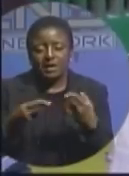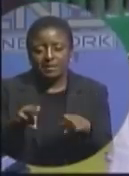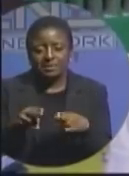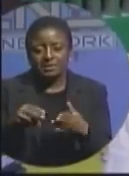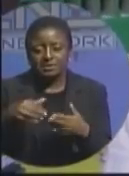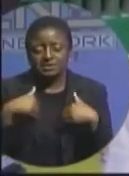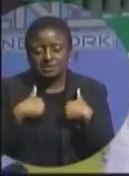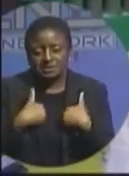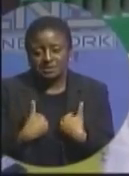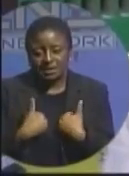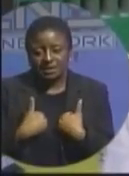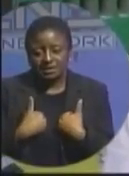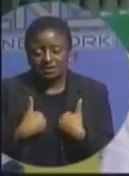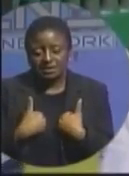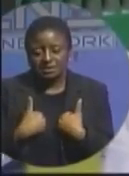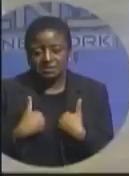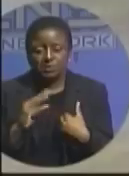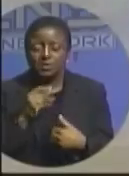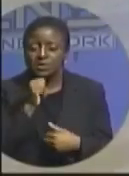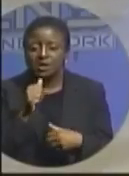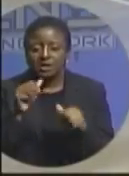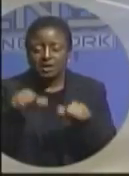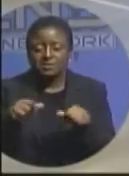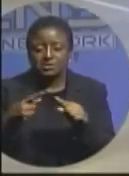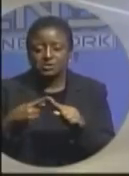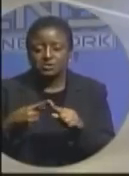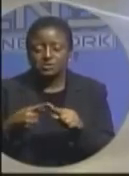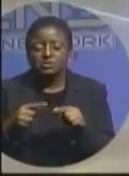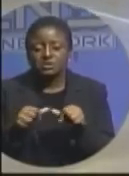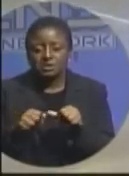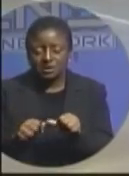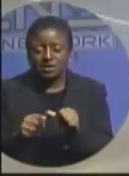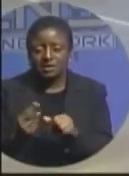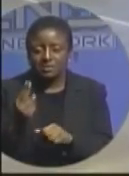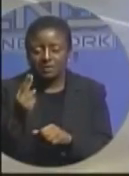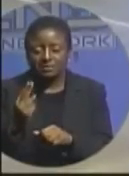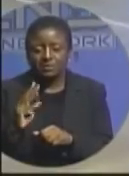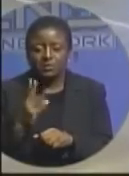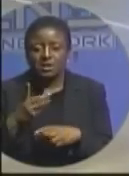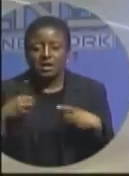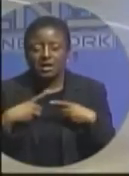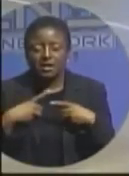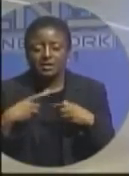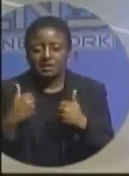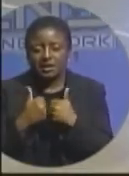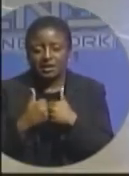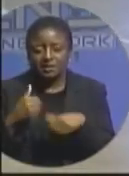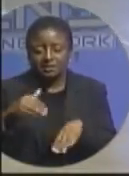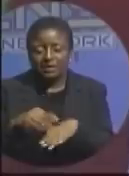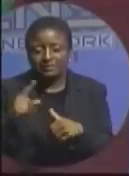in towards the end of the game, and then we weren't able to keep up, but I felt like we had the game in the beginning. We was only down by one at one point.